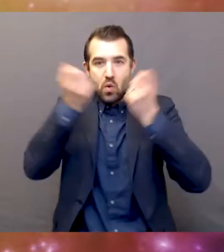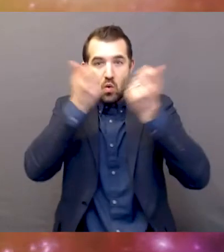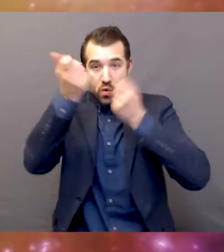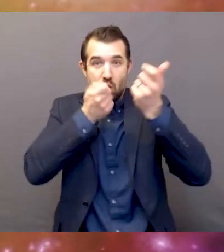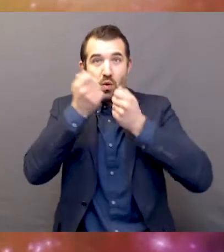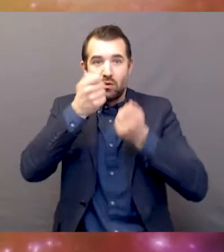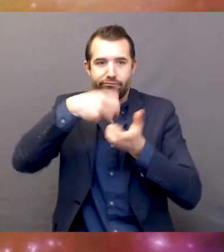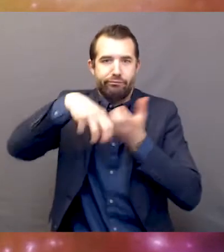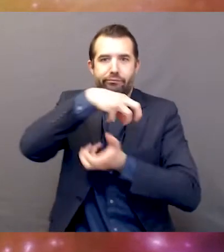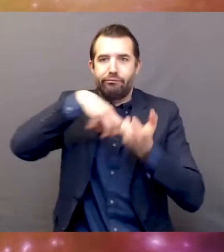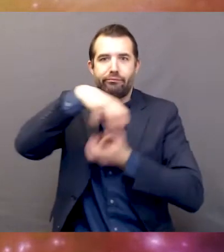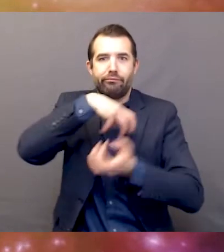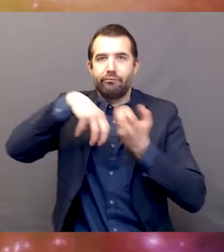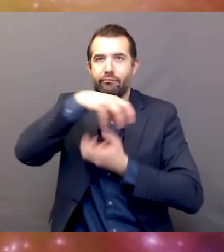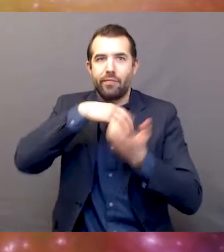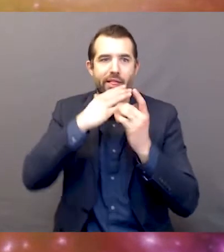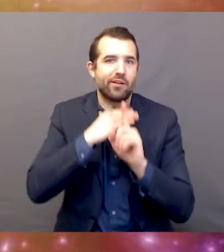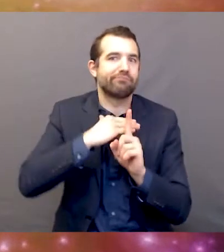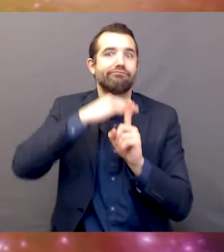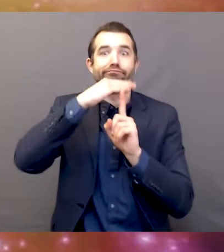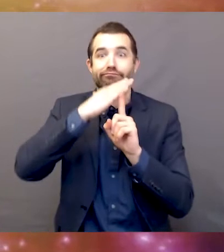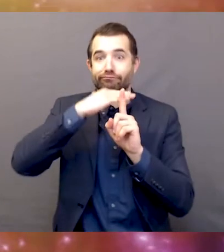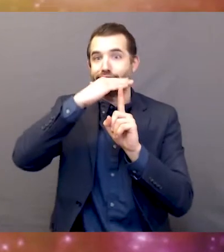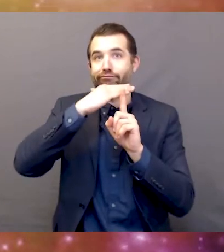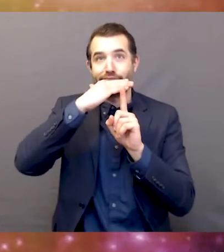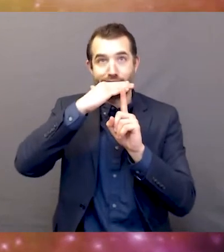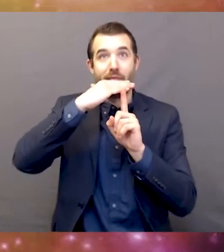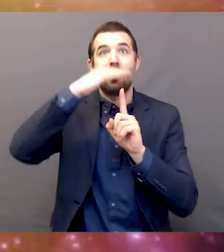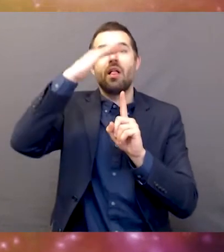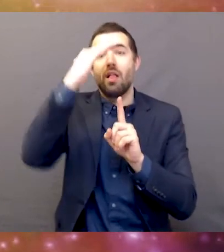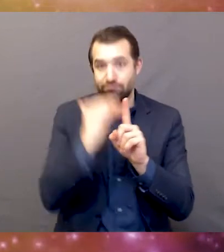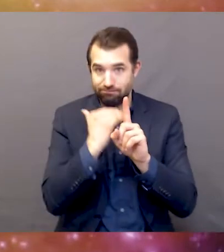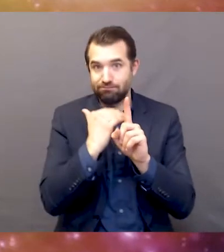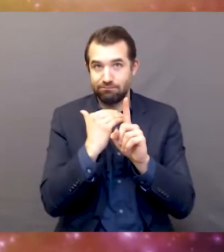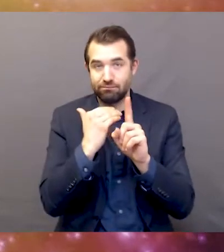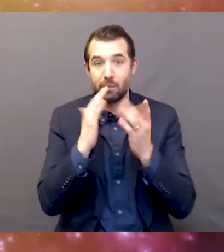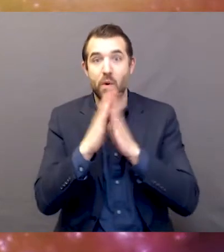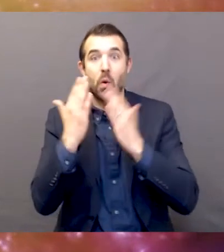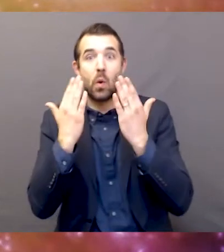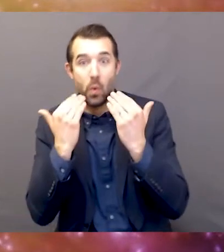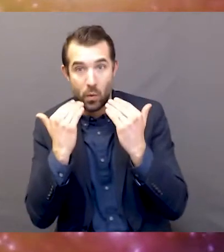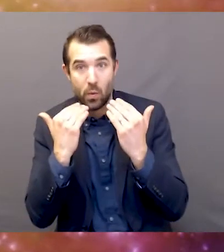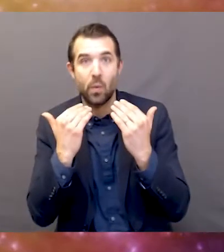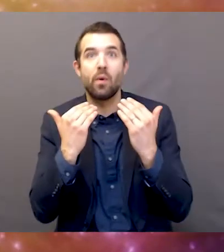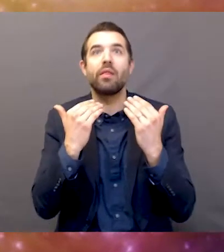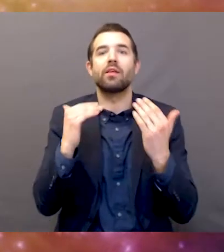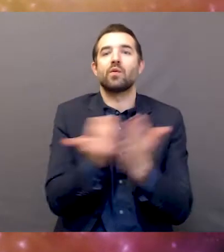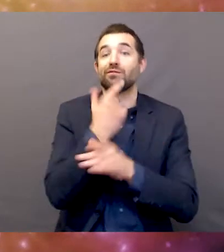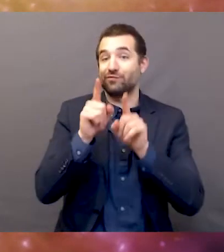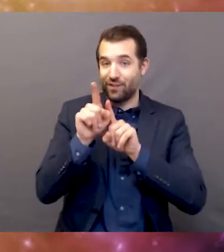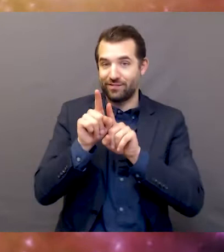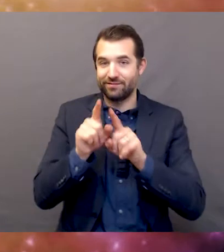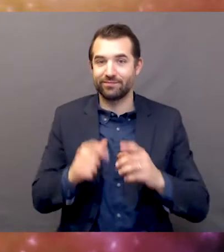we should be seeing many new stars. But these large amounts of cool gas were never detected, and very few young new stars were ever